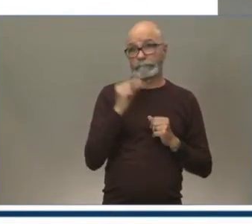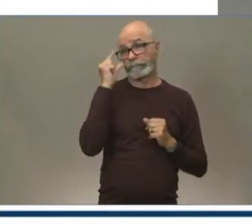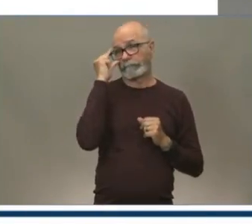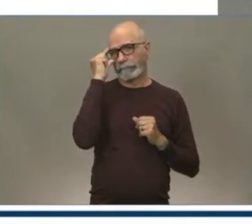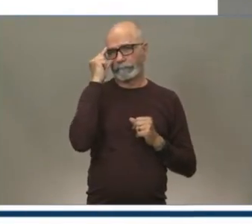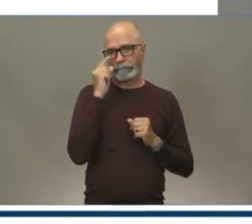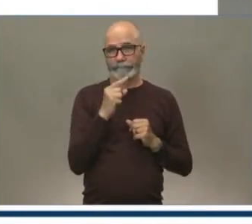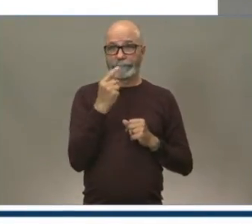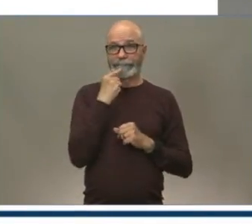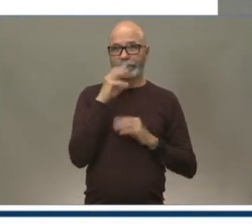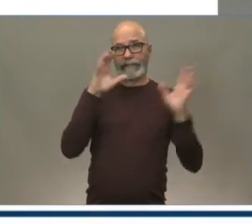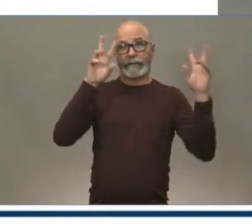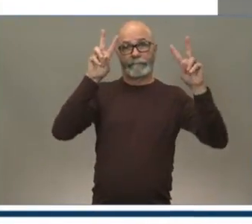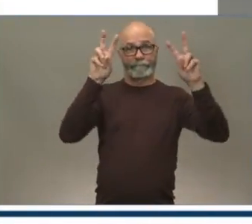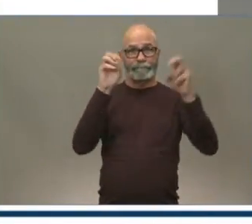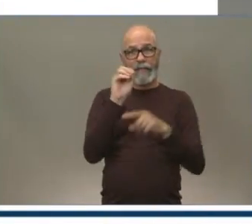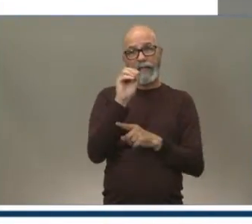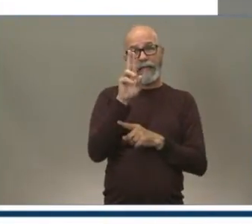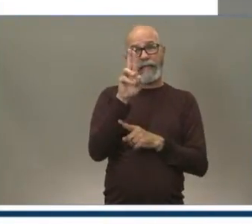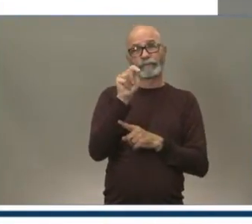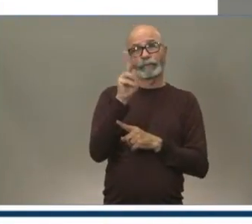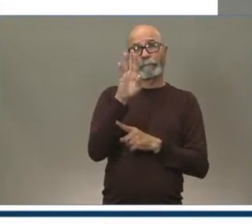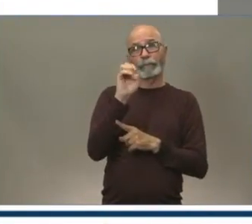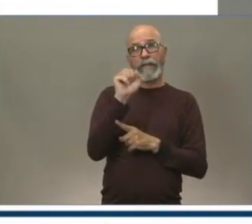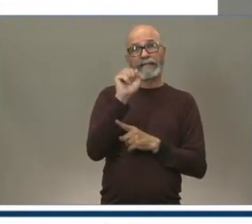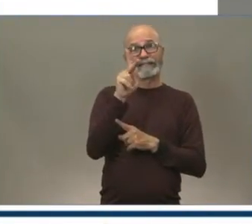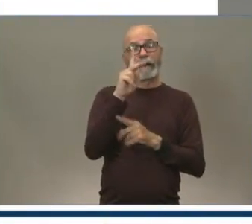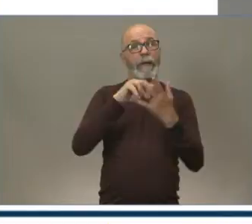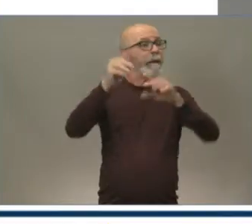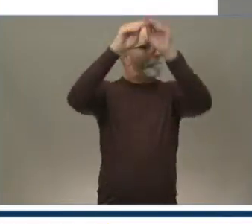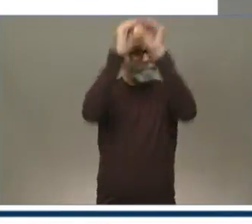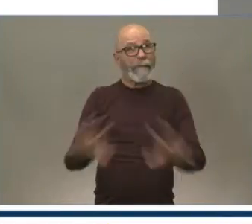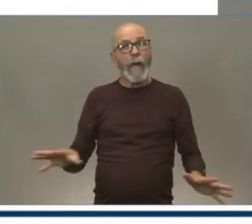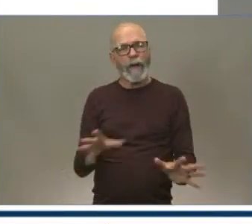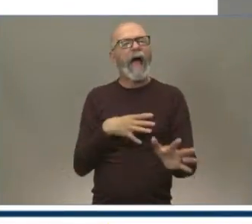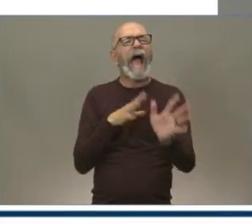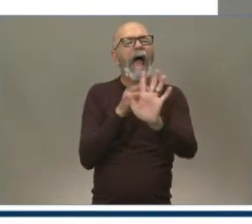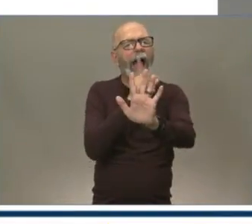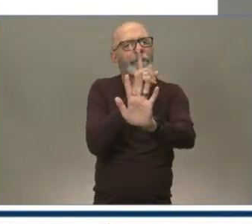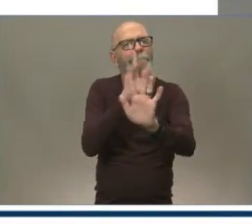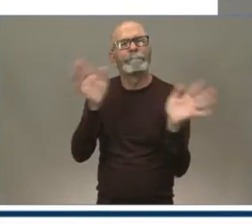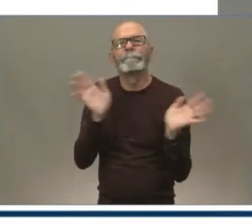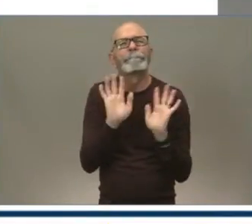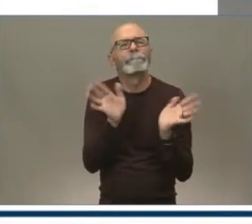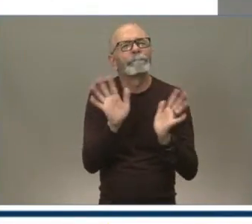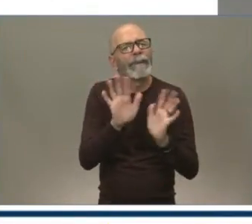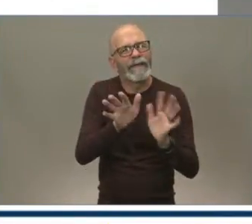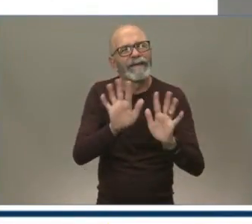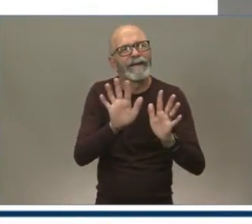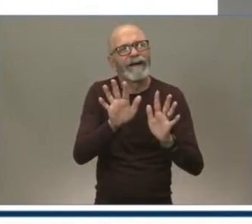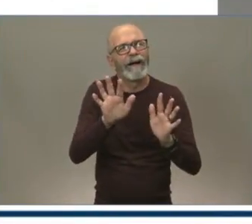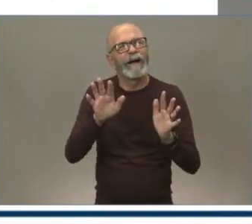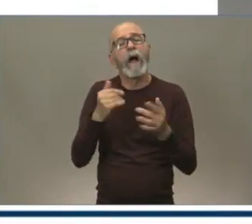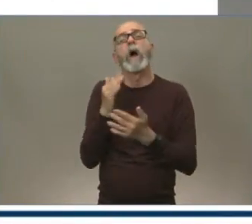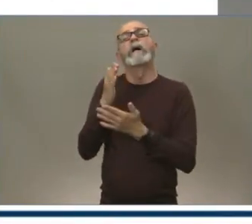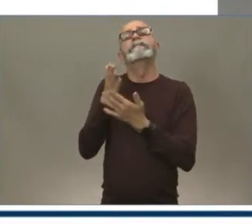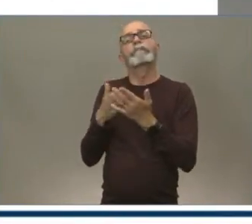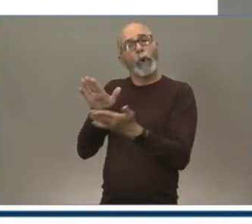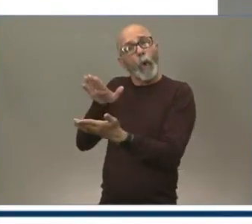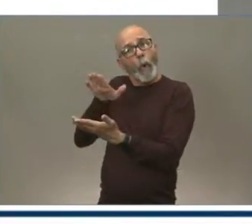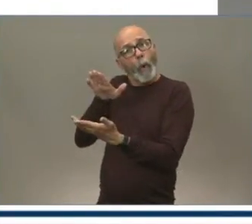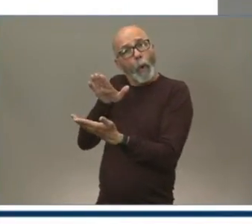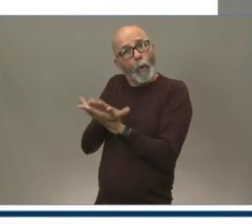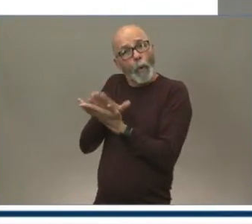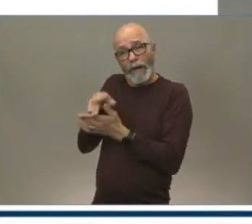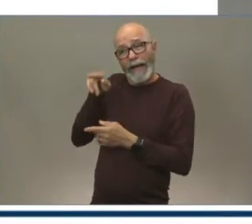have a case in a school doesn't mean there's an outbreak in the school. There's 2 very different things. There's schools that an